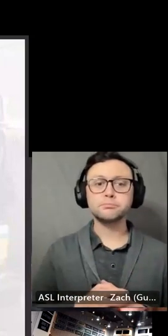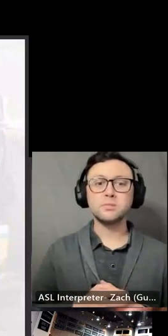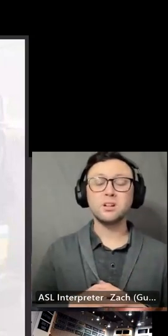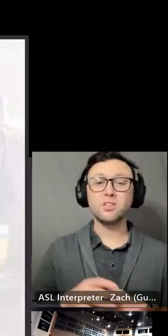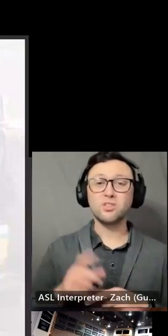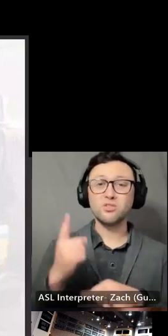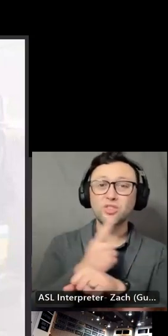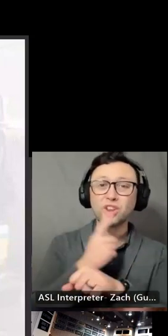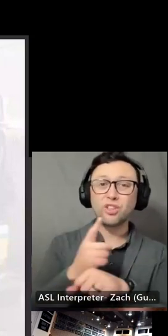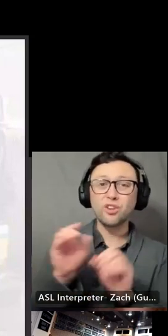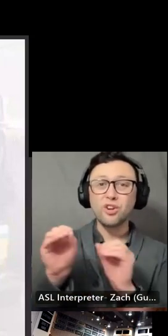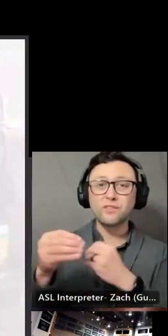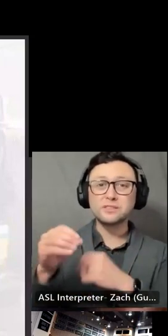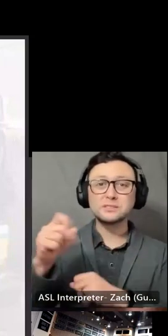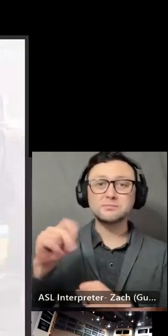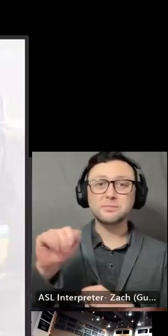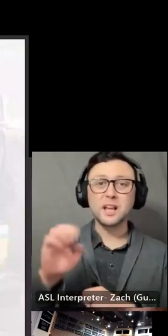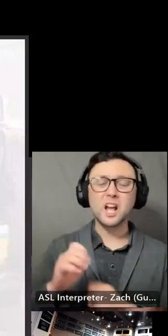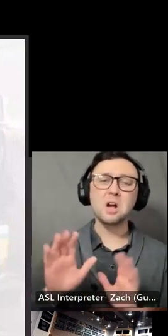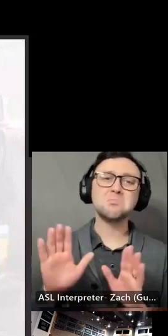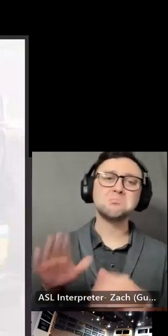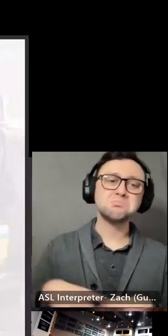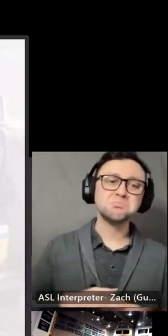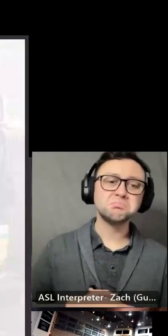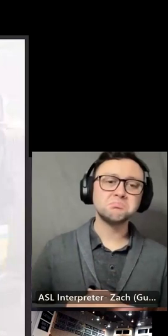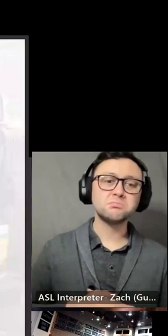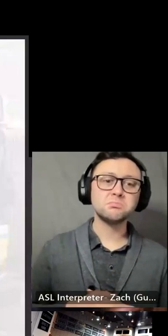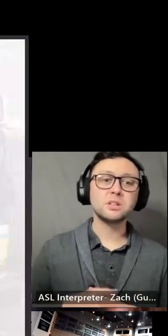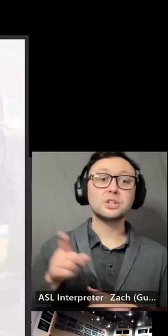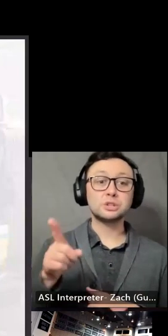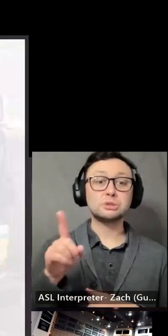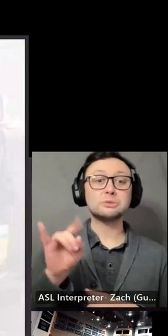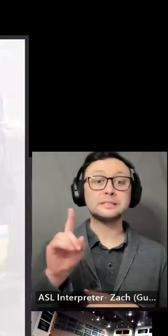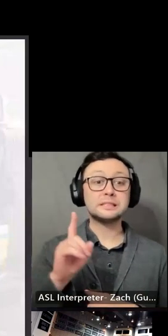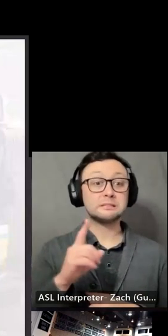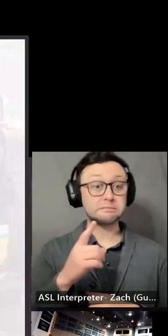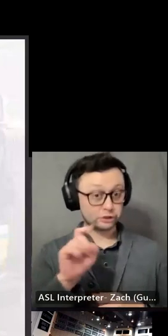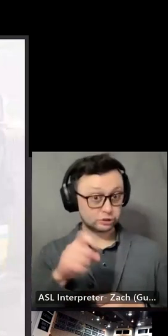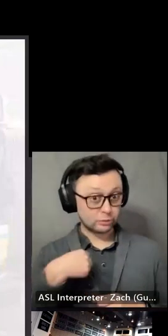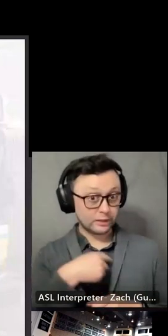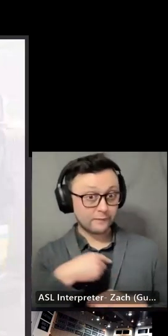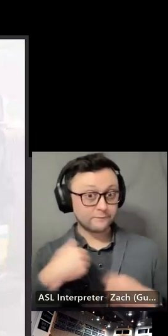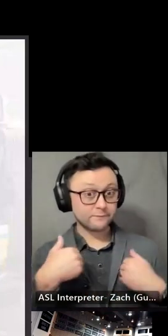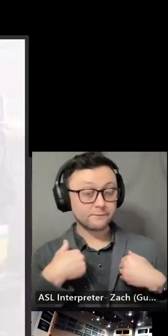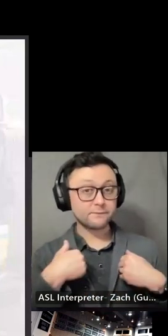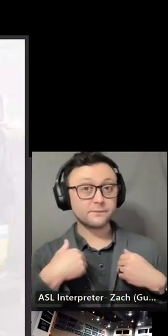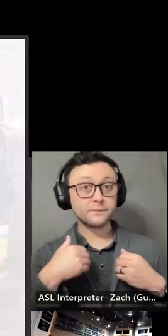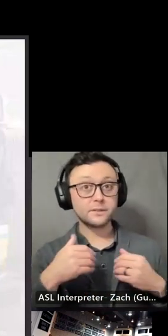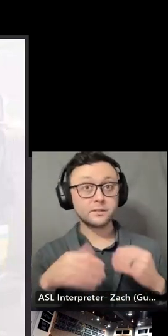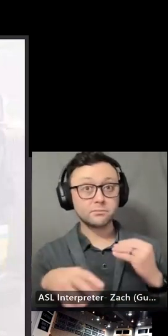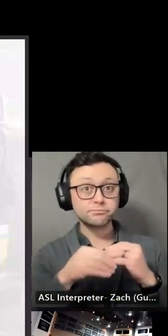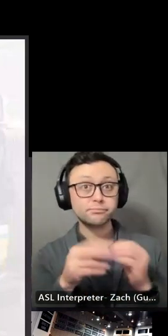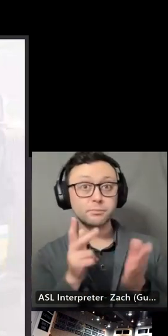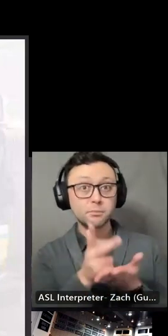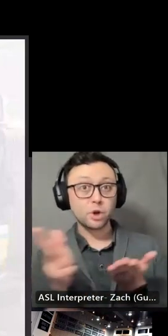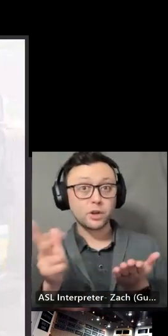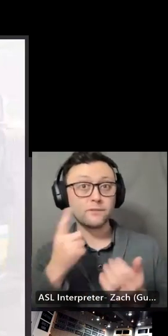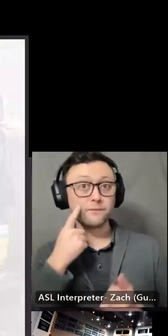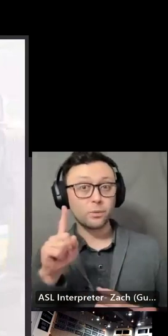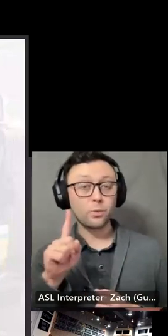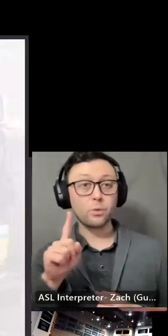no. And you asked, I believe at the time, to have additional parking for staff. We didn't say no. So we gave a